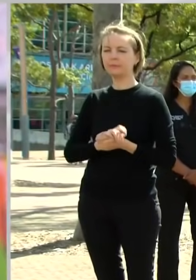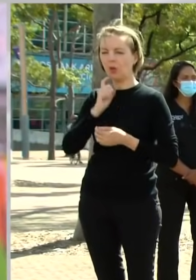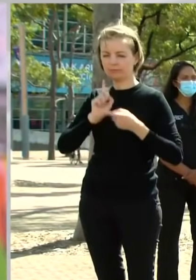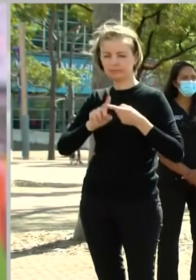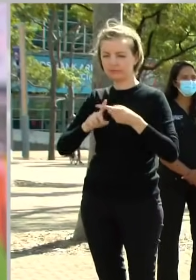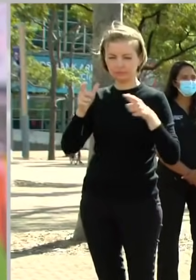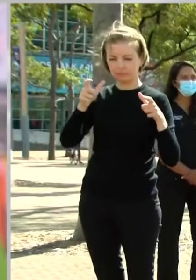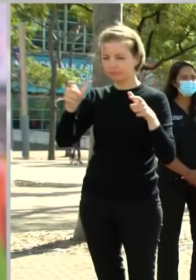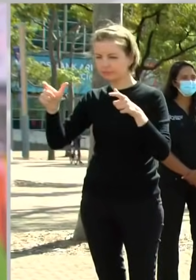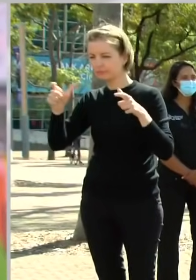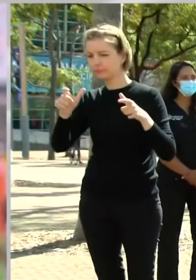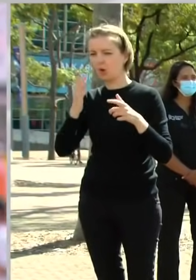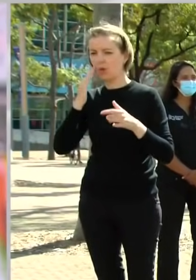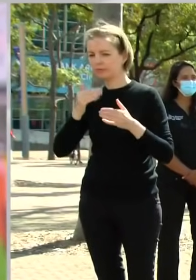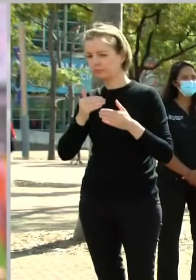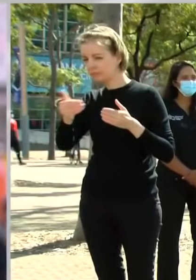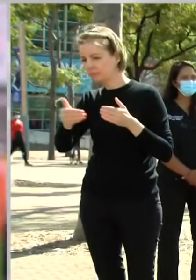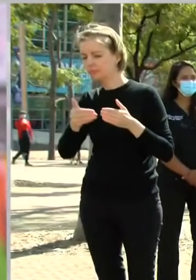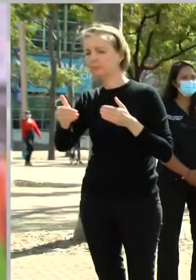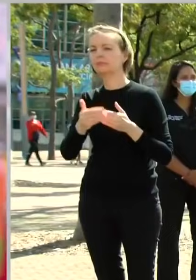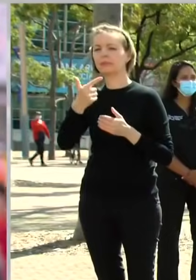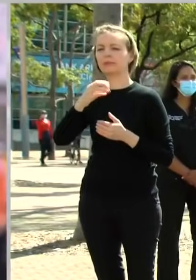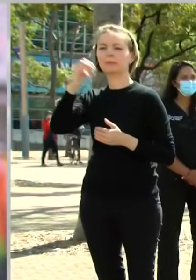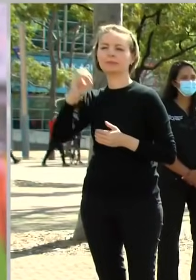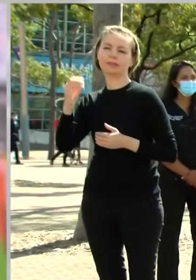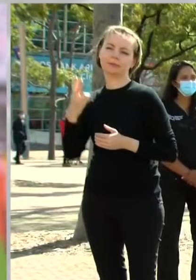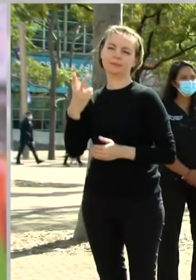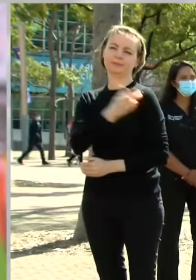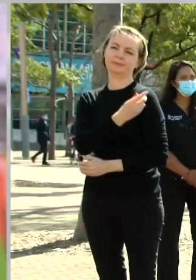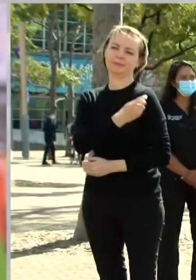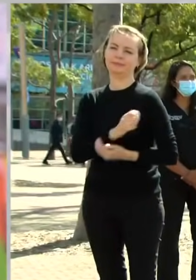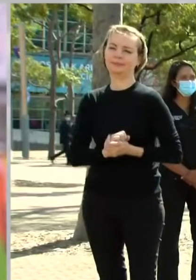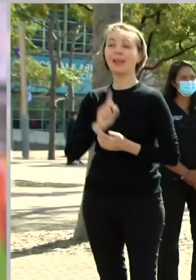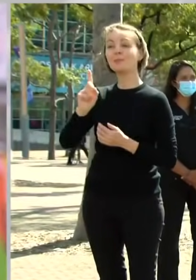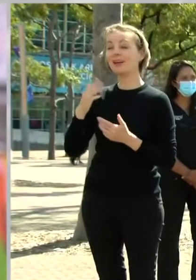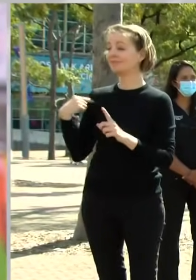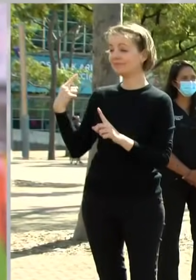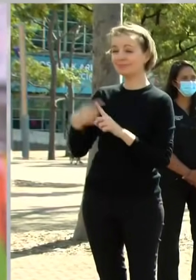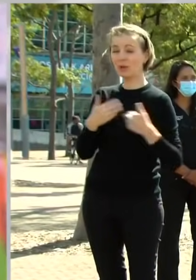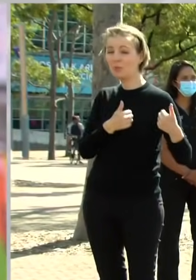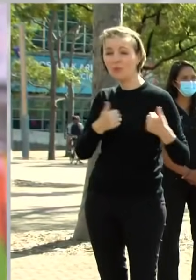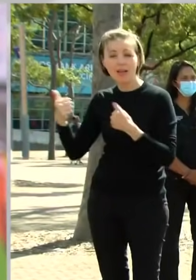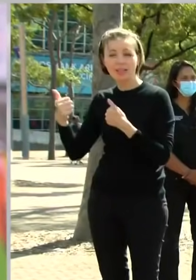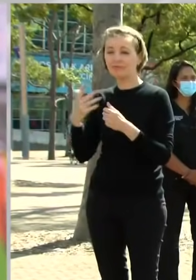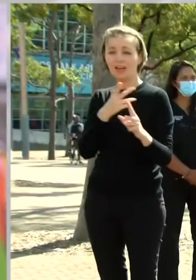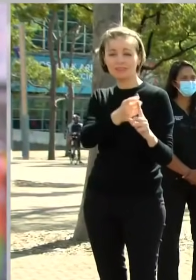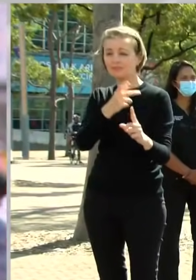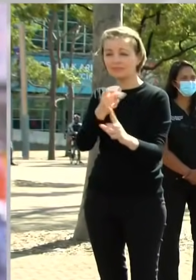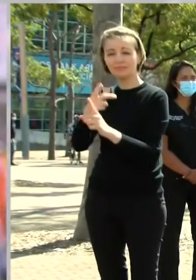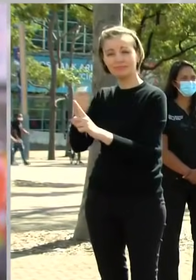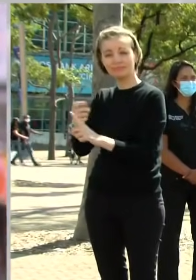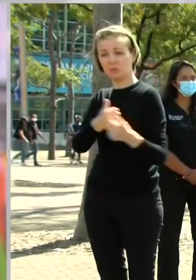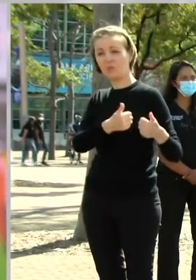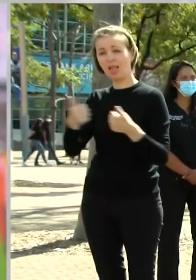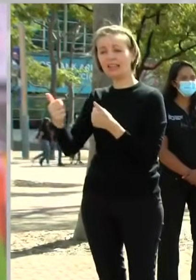monitor that leading up to the 70% figure. But as I said, we're doing incredibly well in the pace of our vaccination program. We had a slight